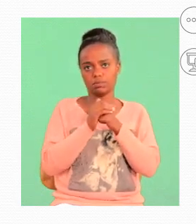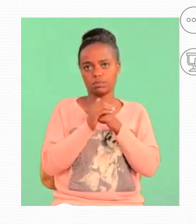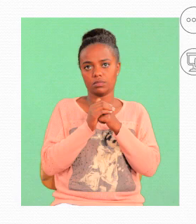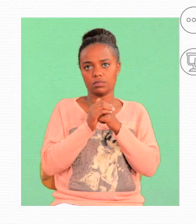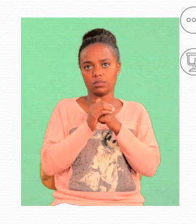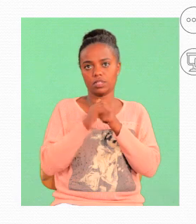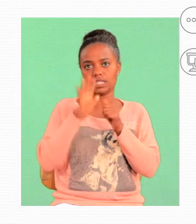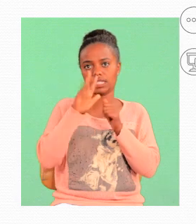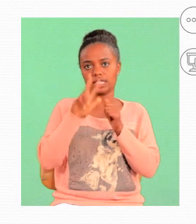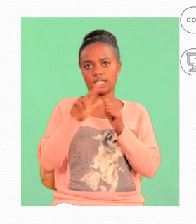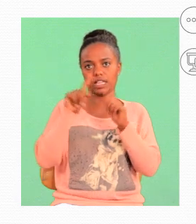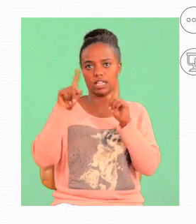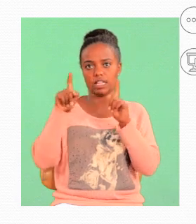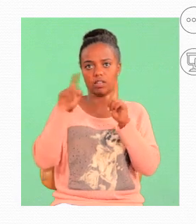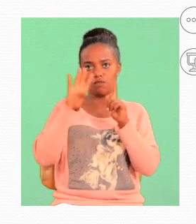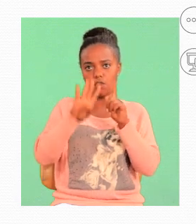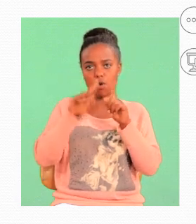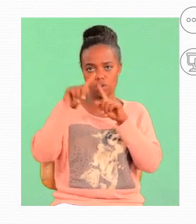3, 4,